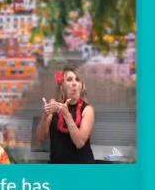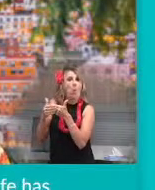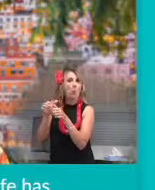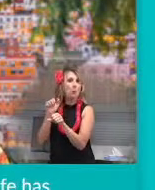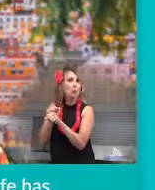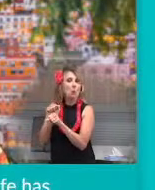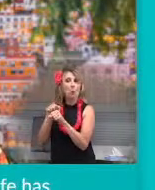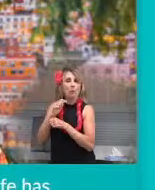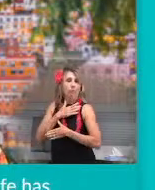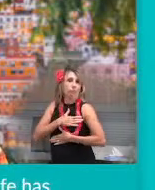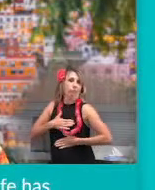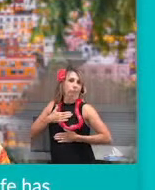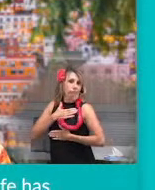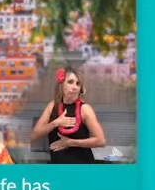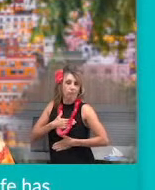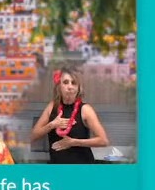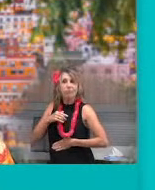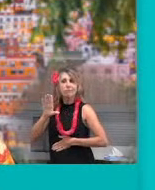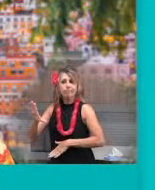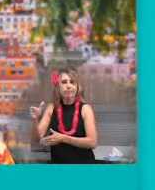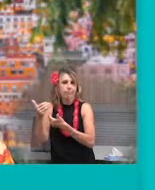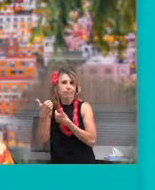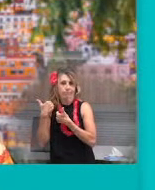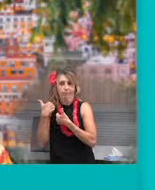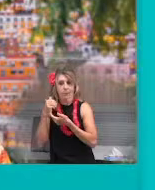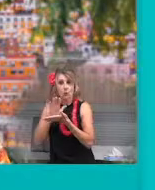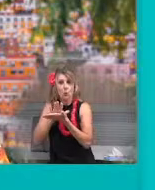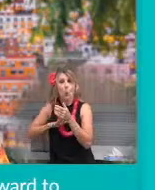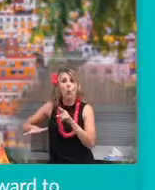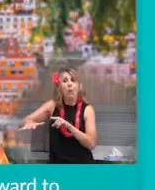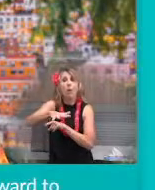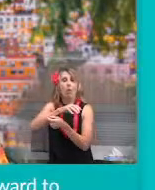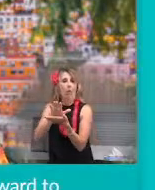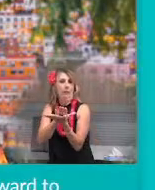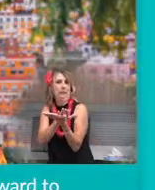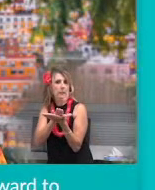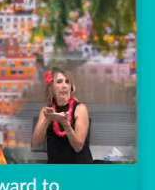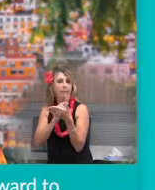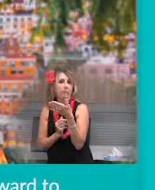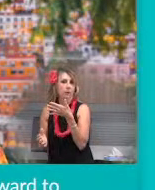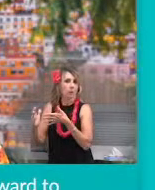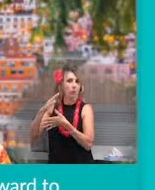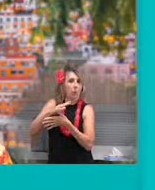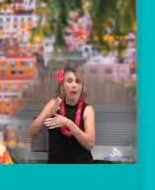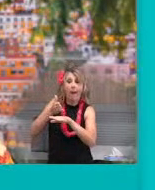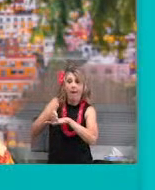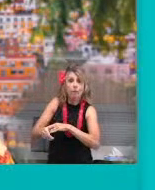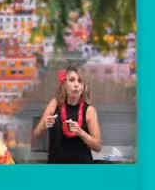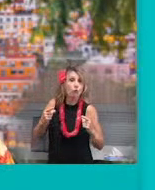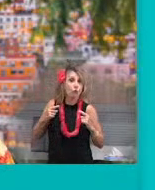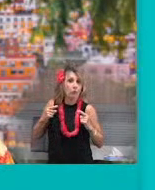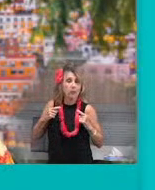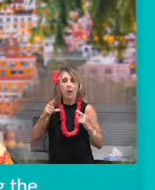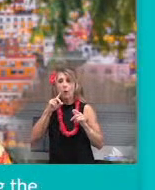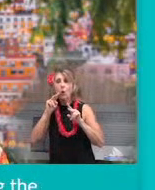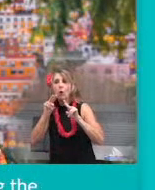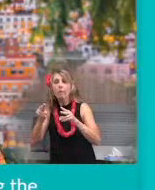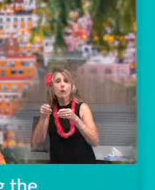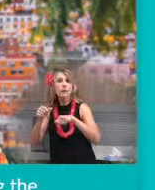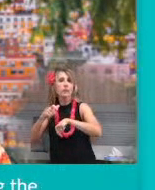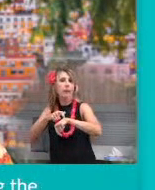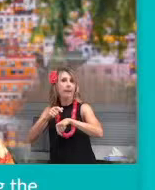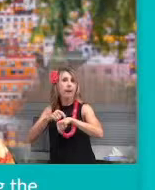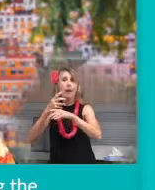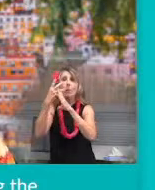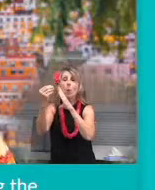Working to keep our schools safe has always been his priority, and in retirement, Rick looks forward to spending more time on